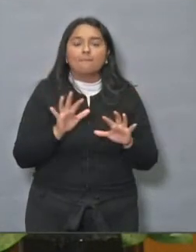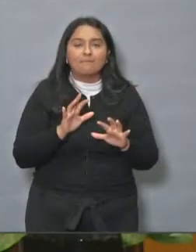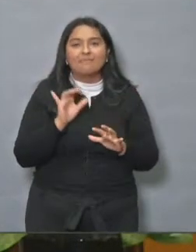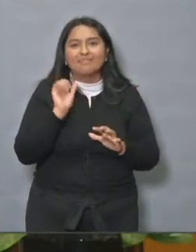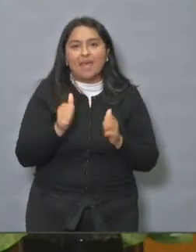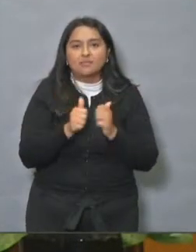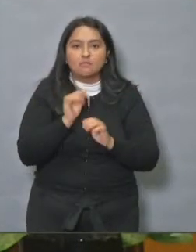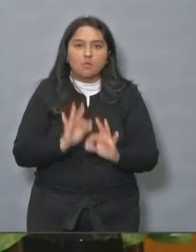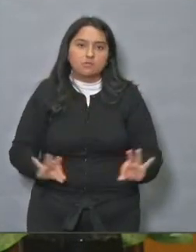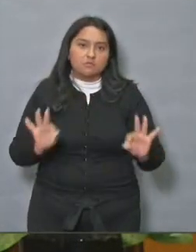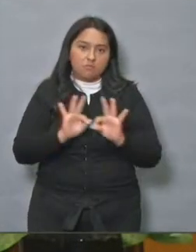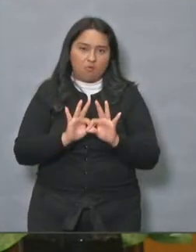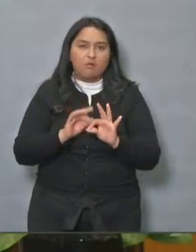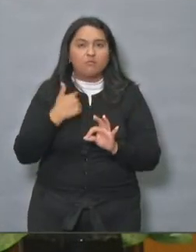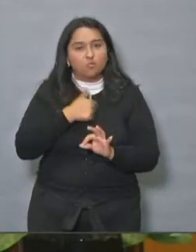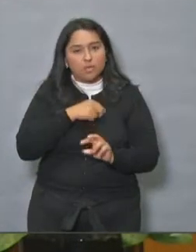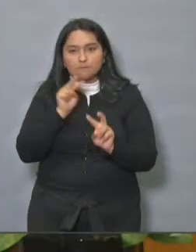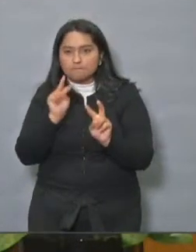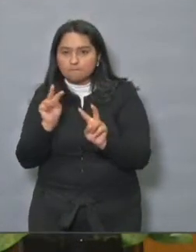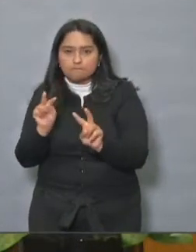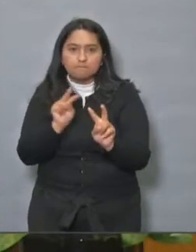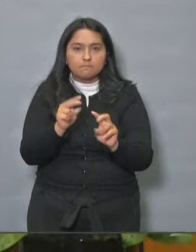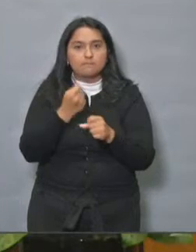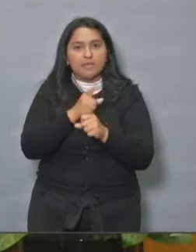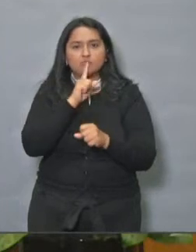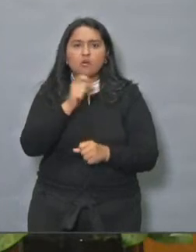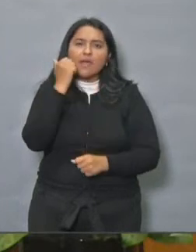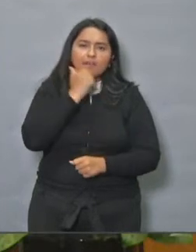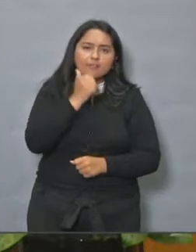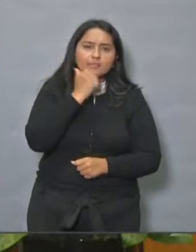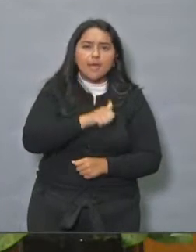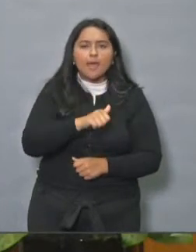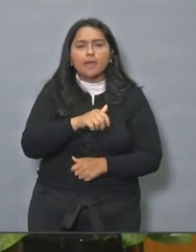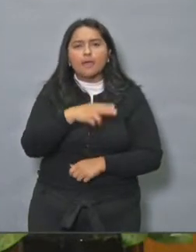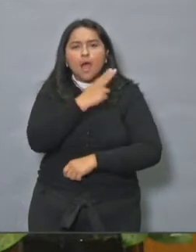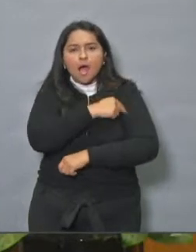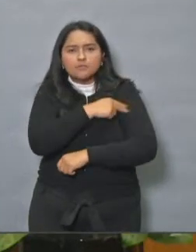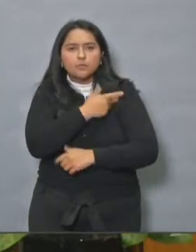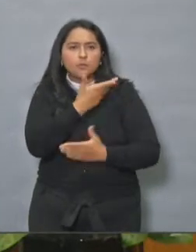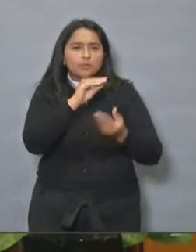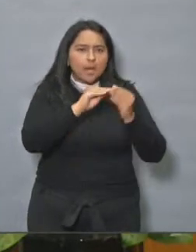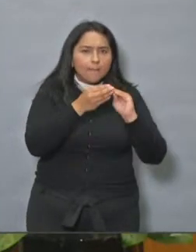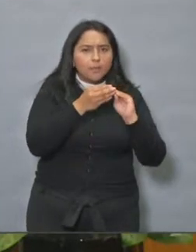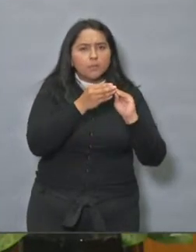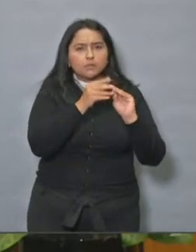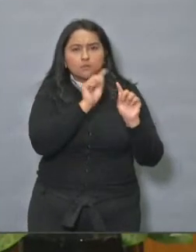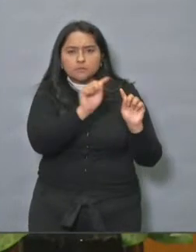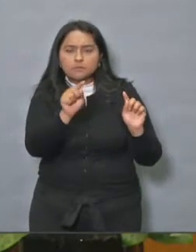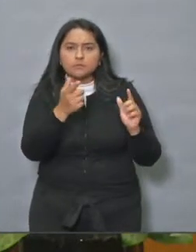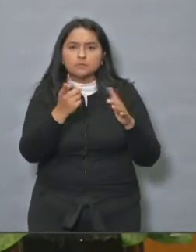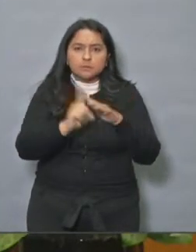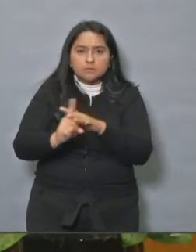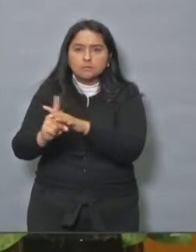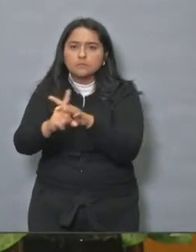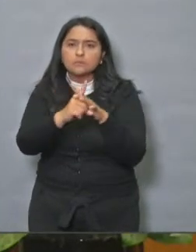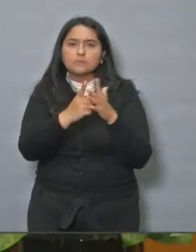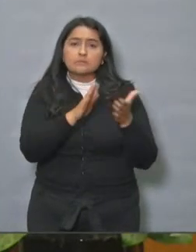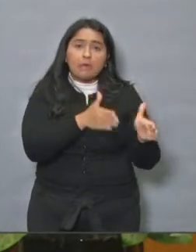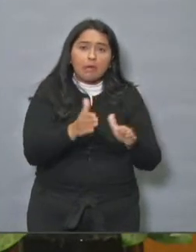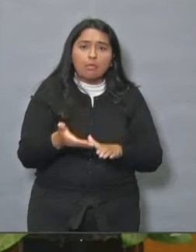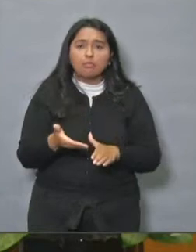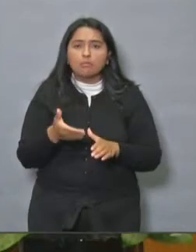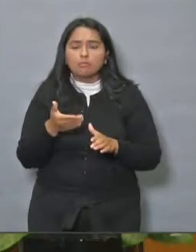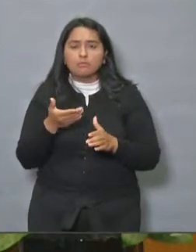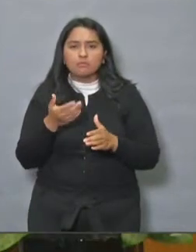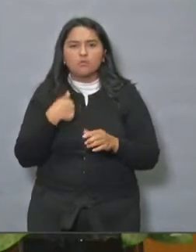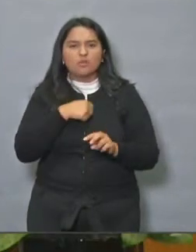paying the most attention to. What is happening with that daily census at the hospitals, and how does that then translate into deaths? As you've